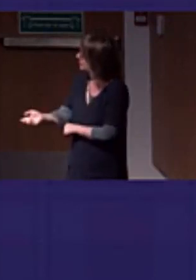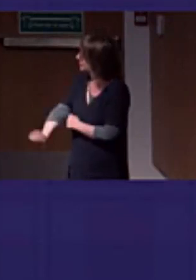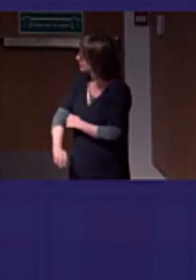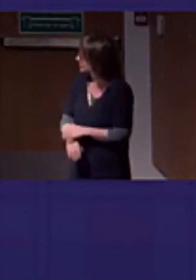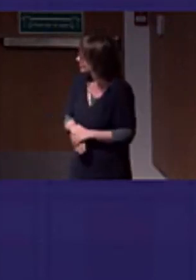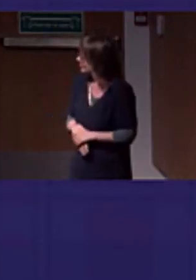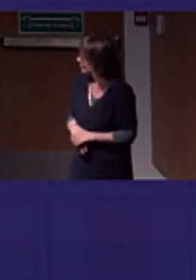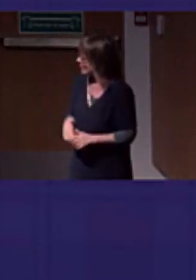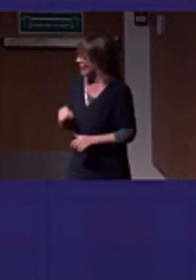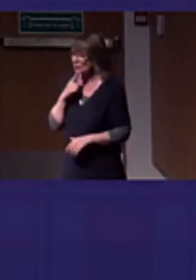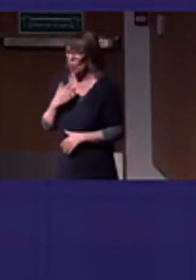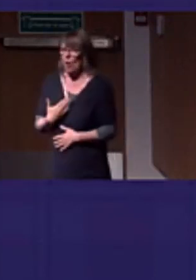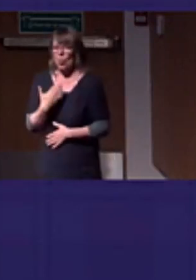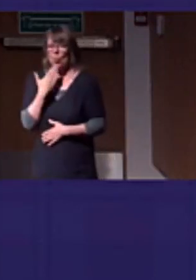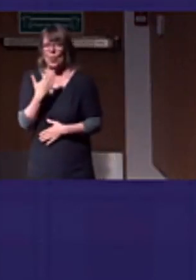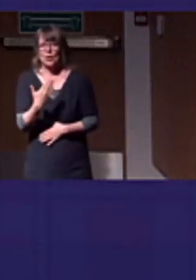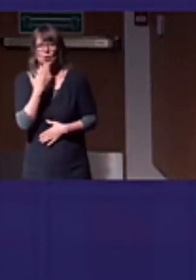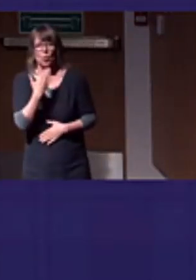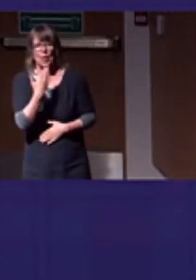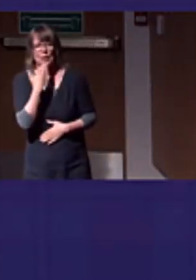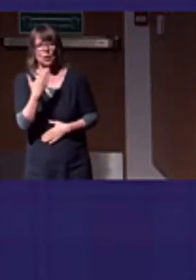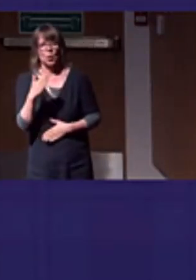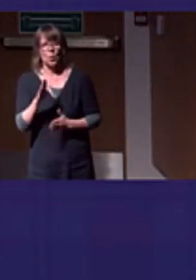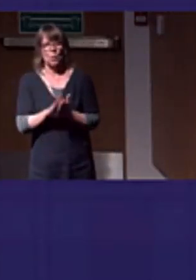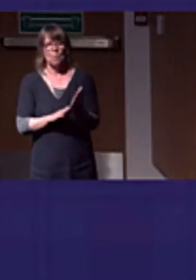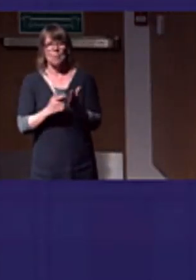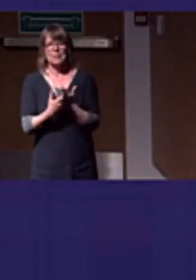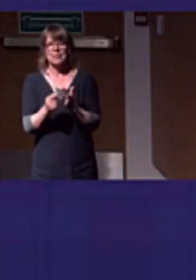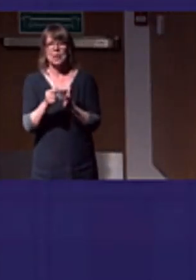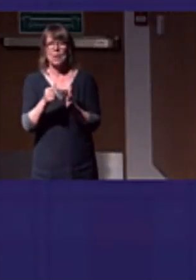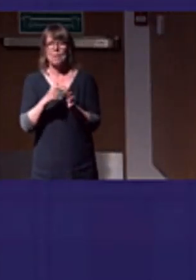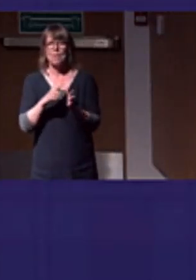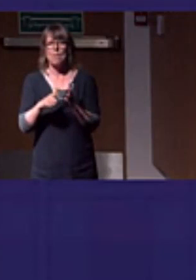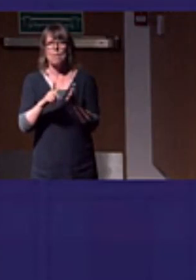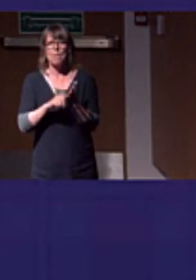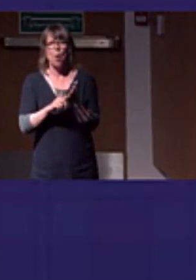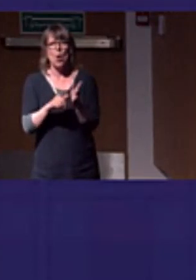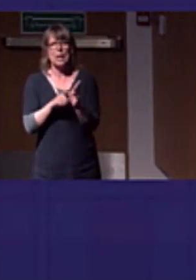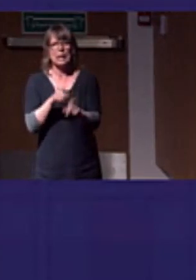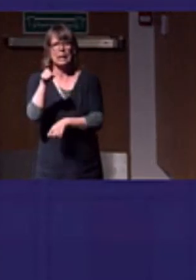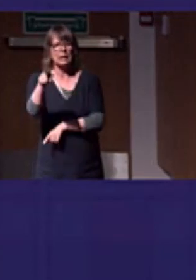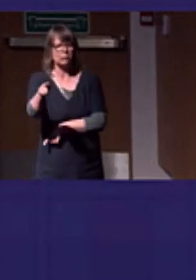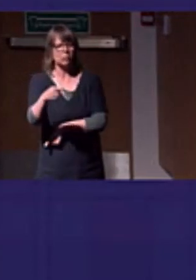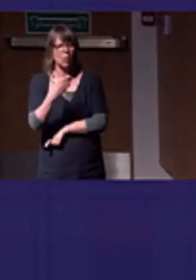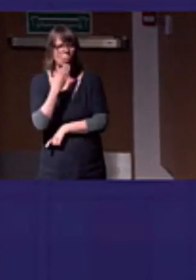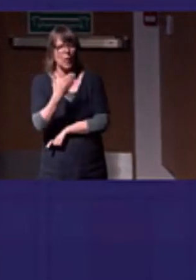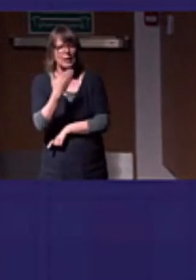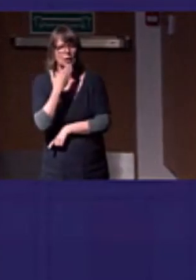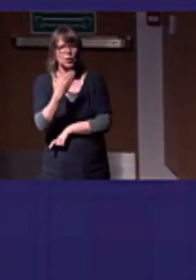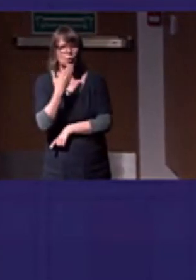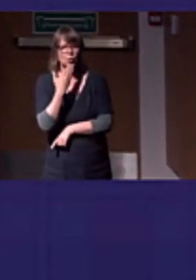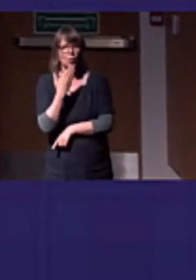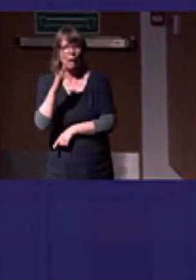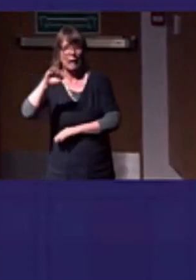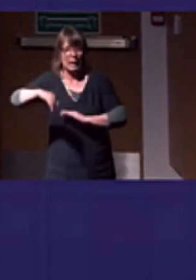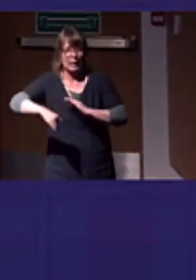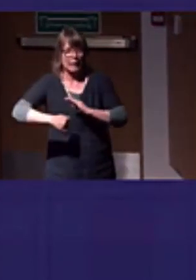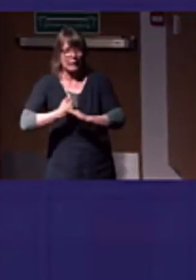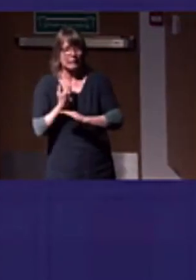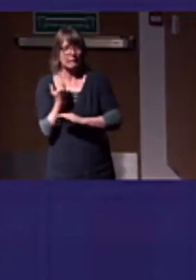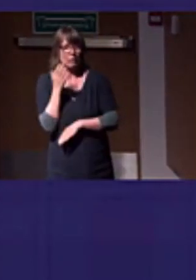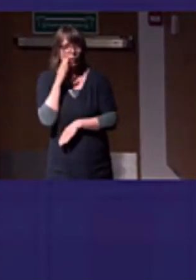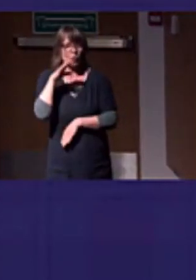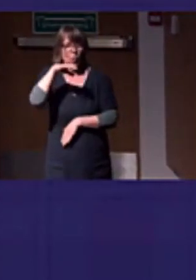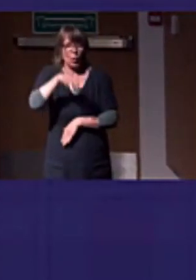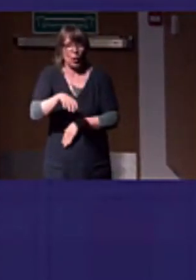A huge thank you goes out to Mr. Pauly. Are you here in the room? Yeah, for smuggling into the country